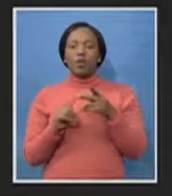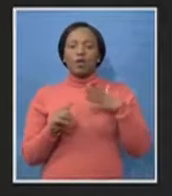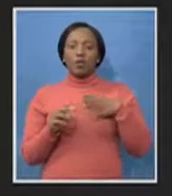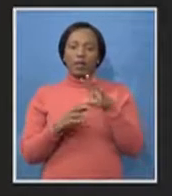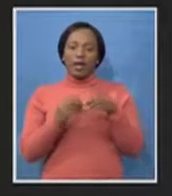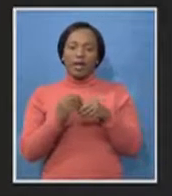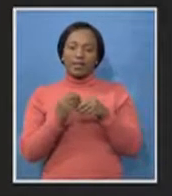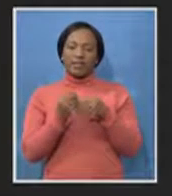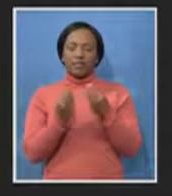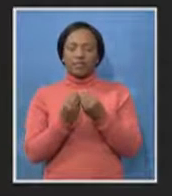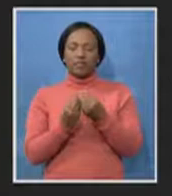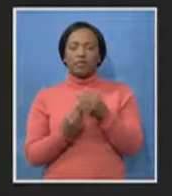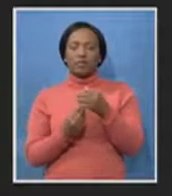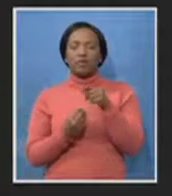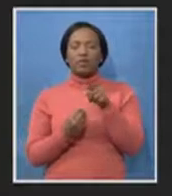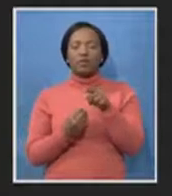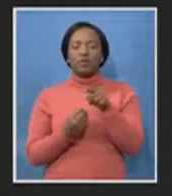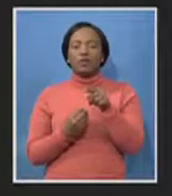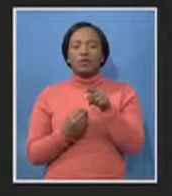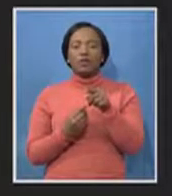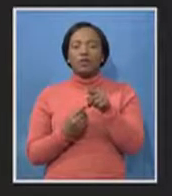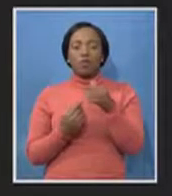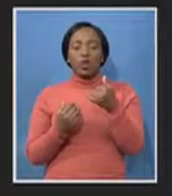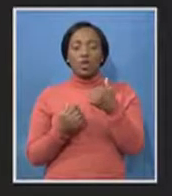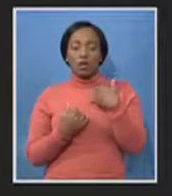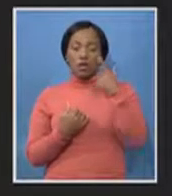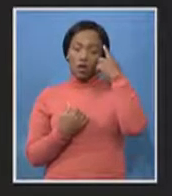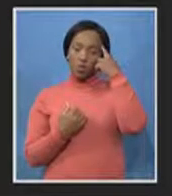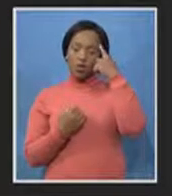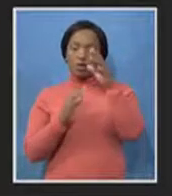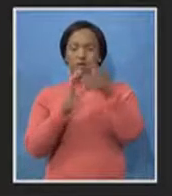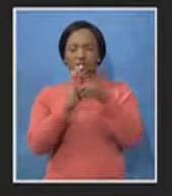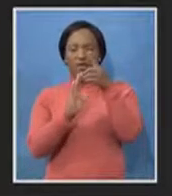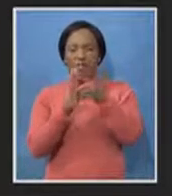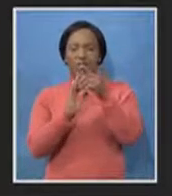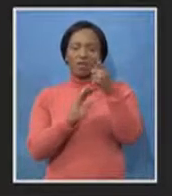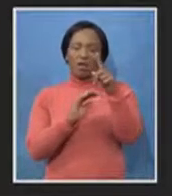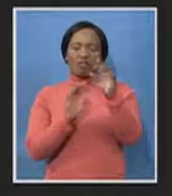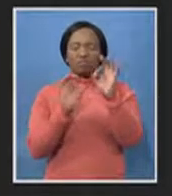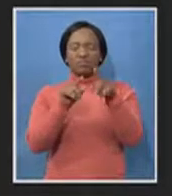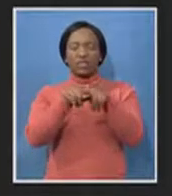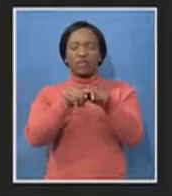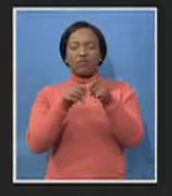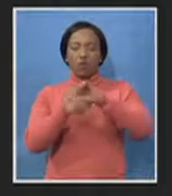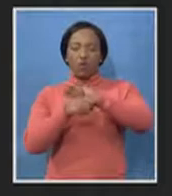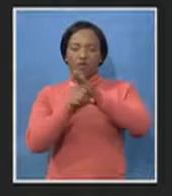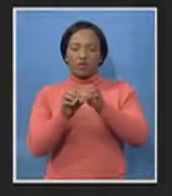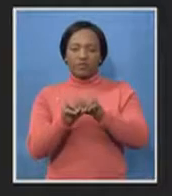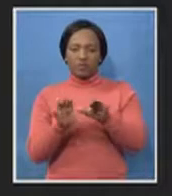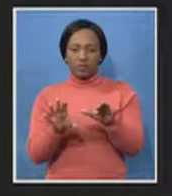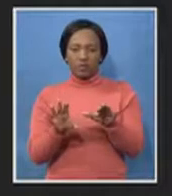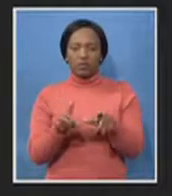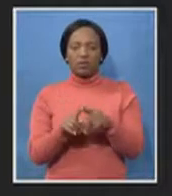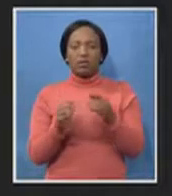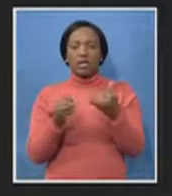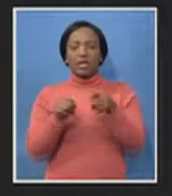even developing the right test for COVID-19. The dominant test that is driving the testing now